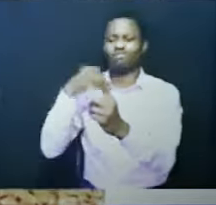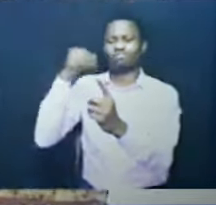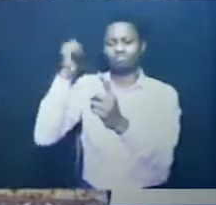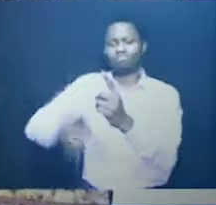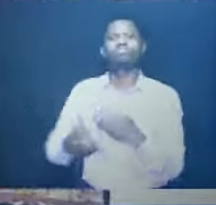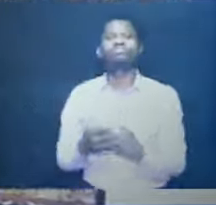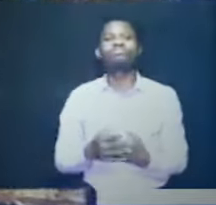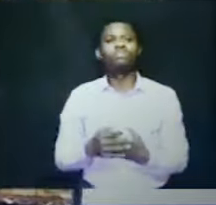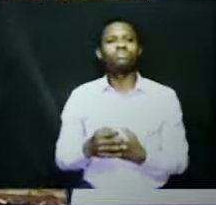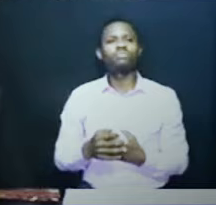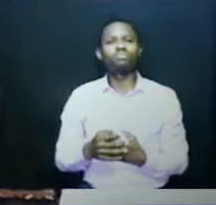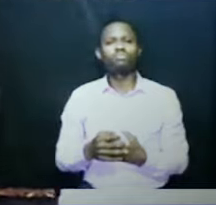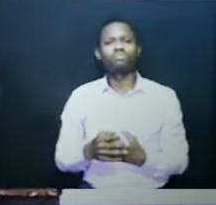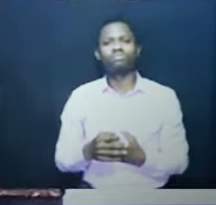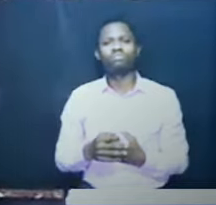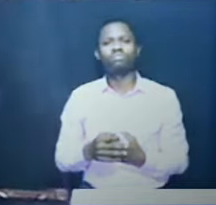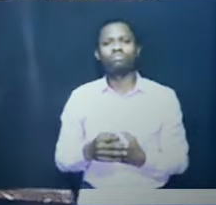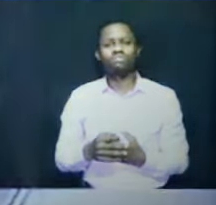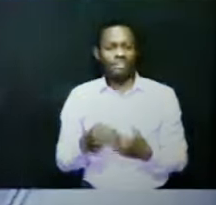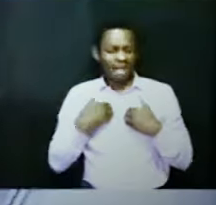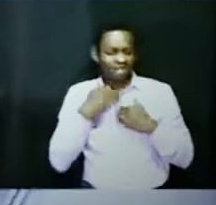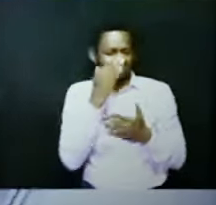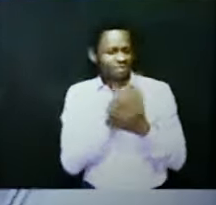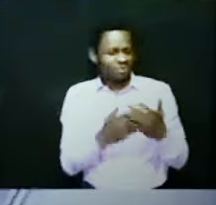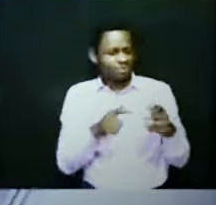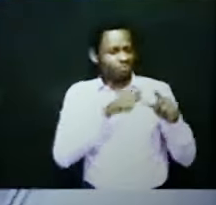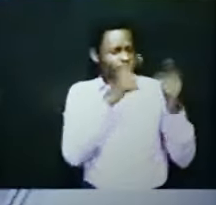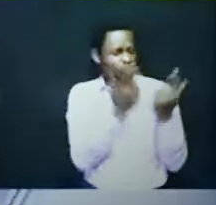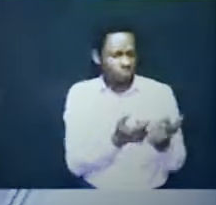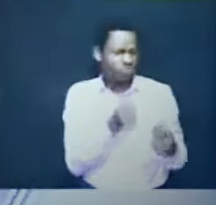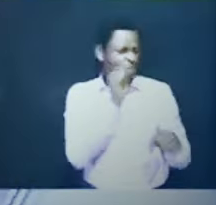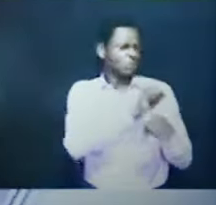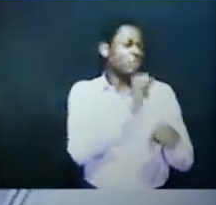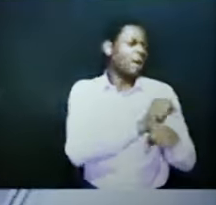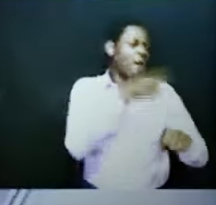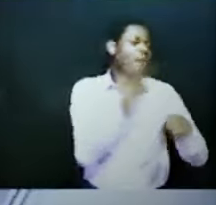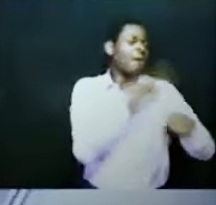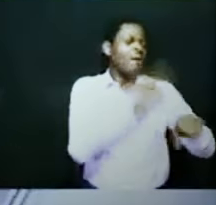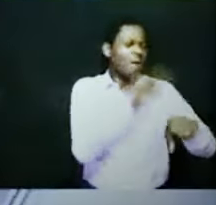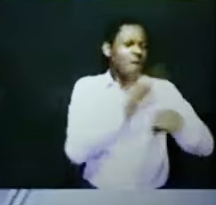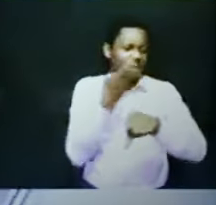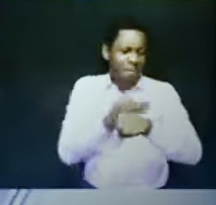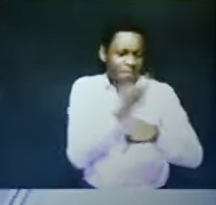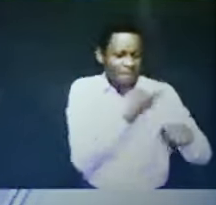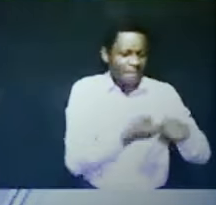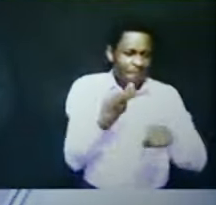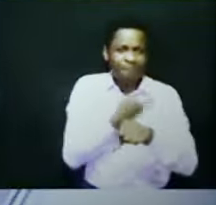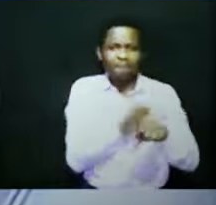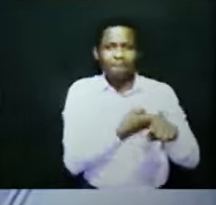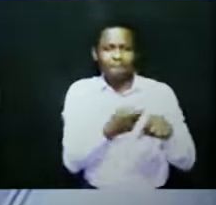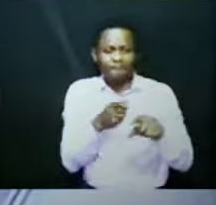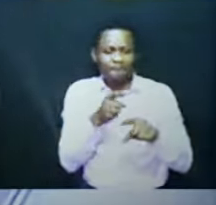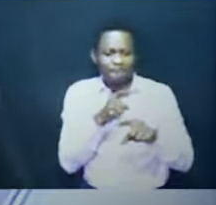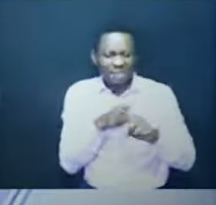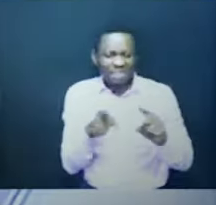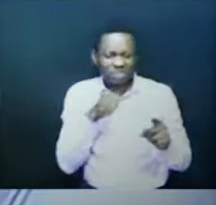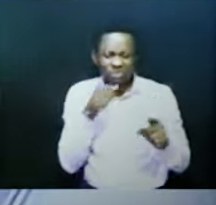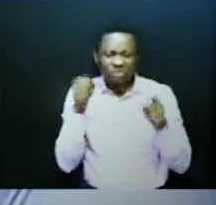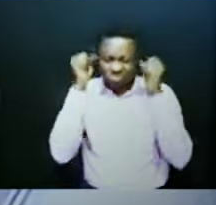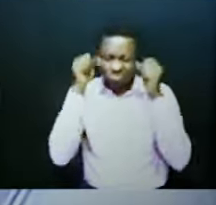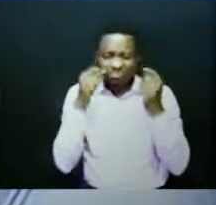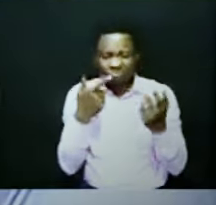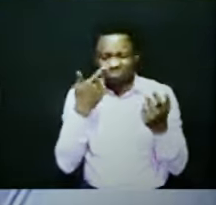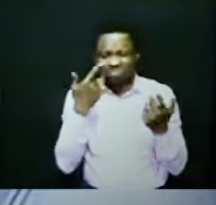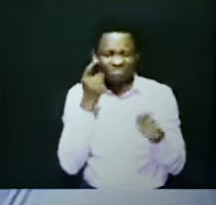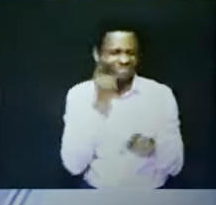There are some people who work very hard, but they are not diligent because they are not working carefully. They are just